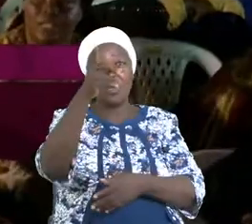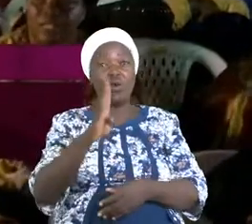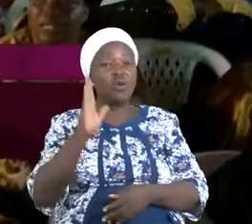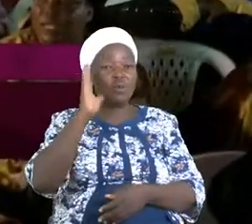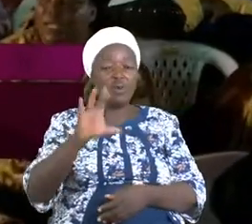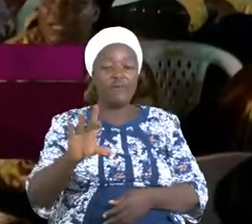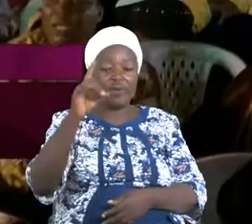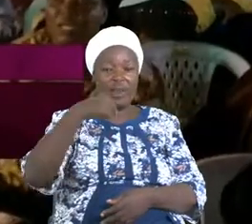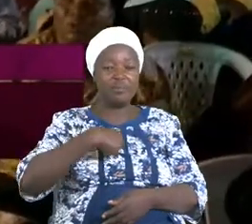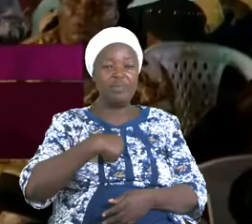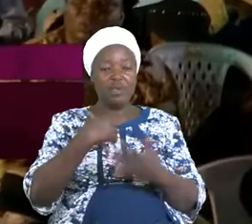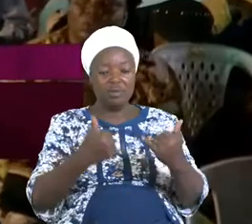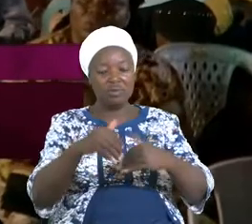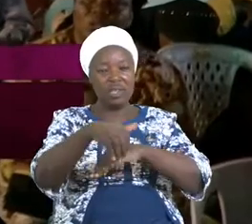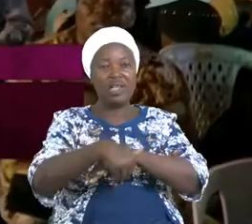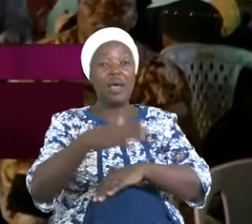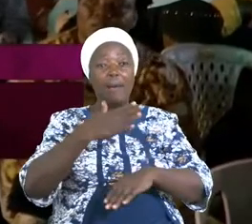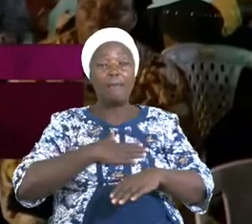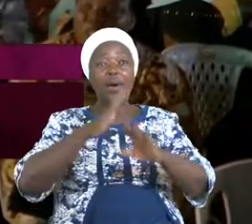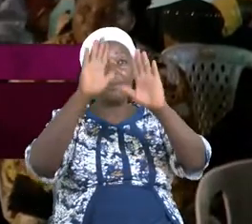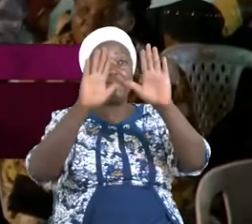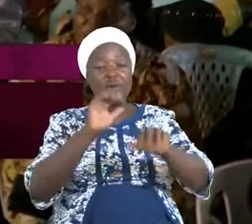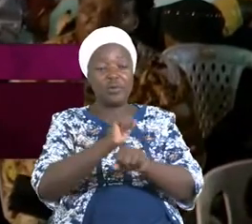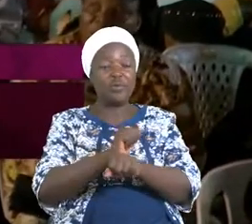His miracles will locate me today.